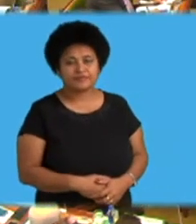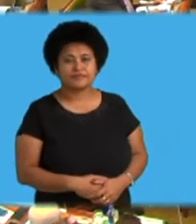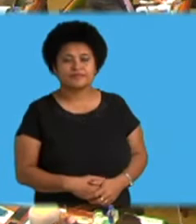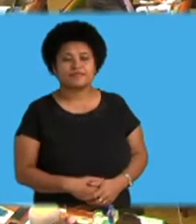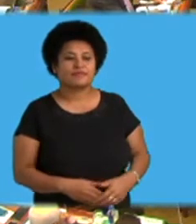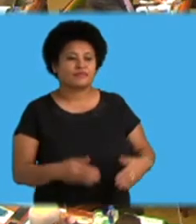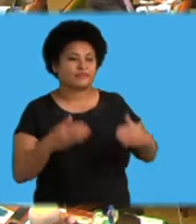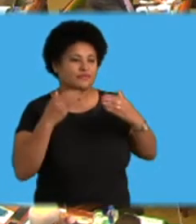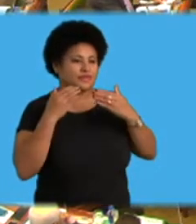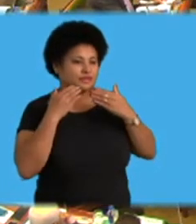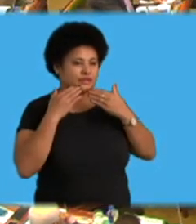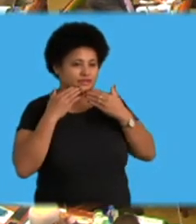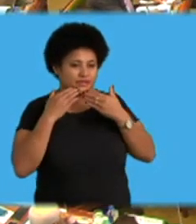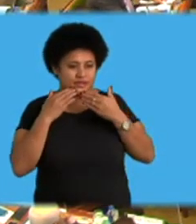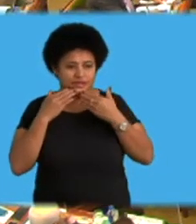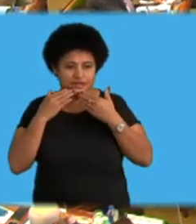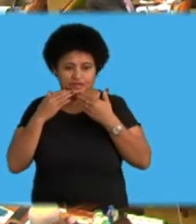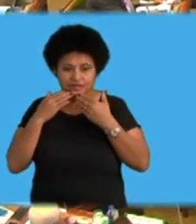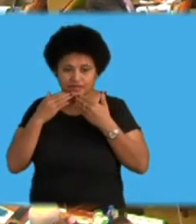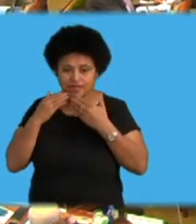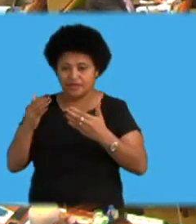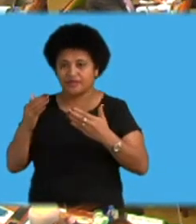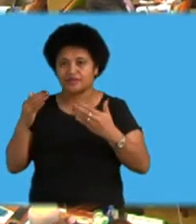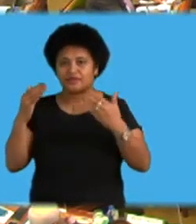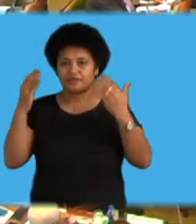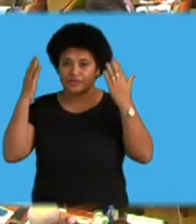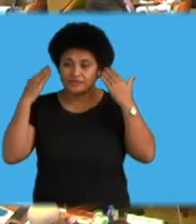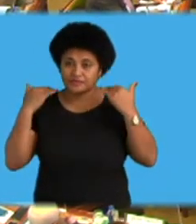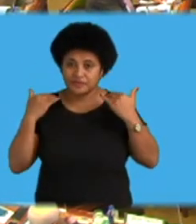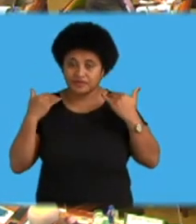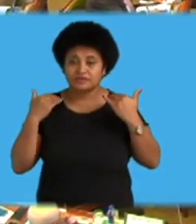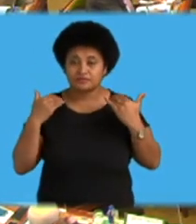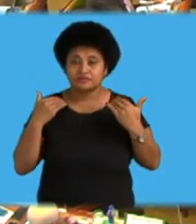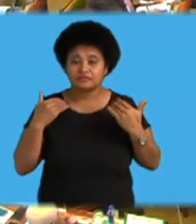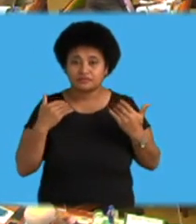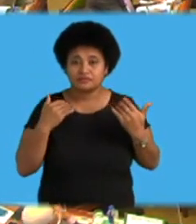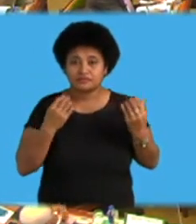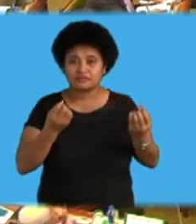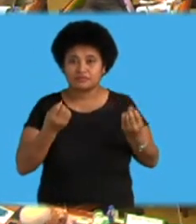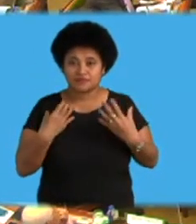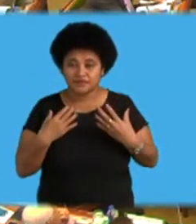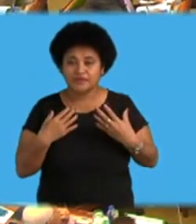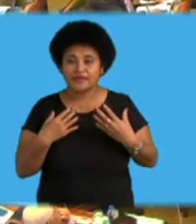Vande. Thank you, Madam Speaker. After touring the Fiji Museum, I found that